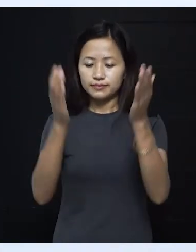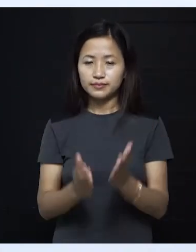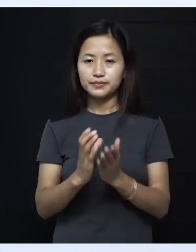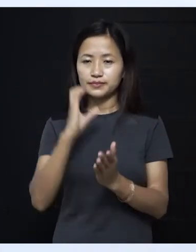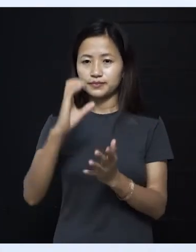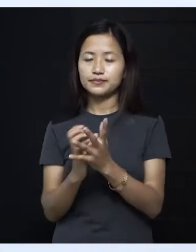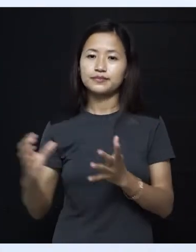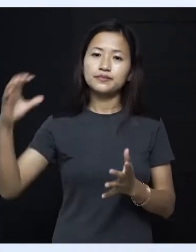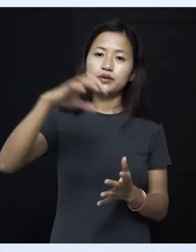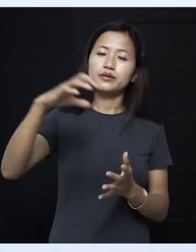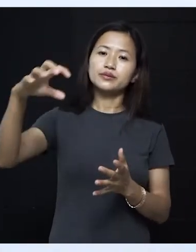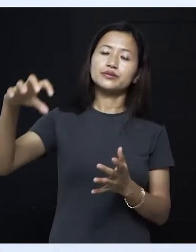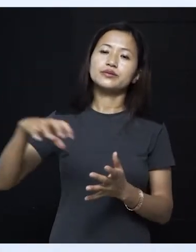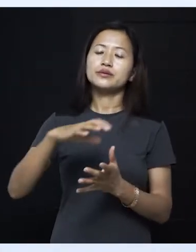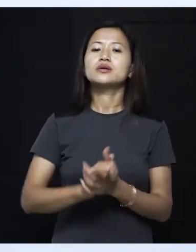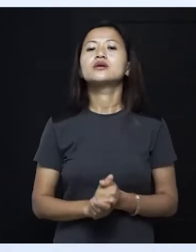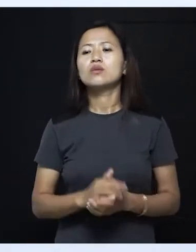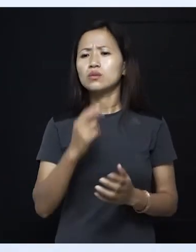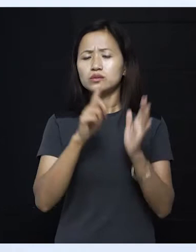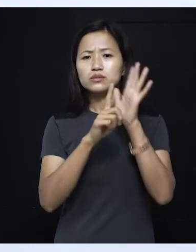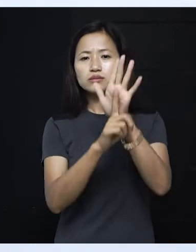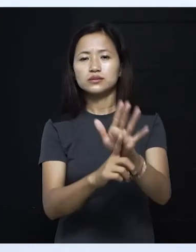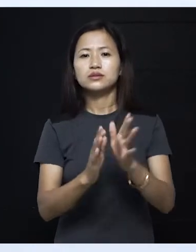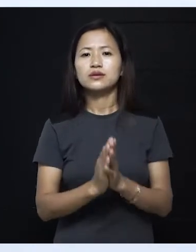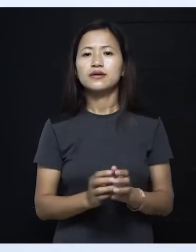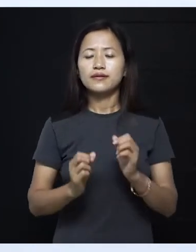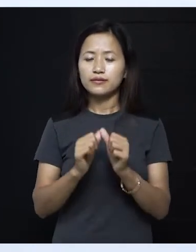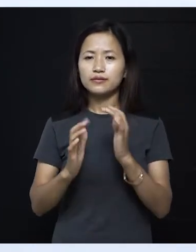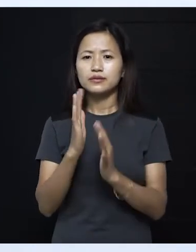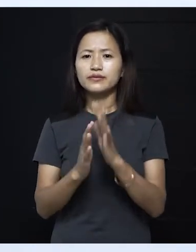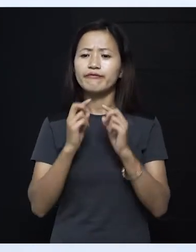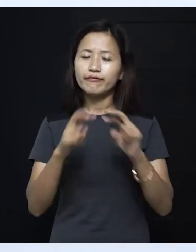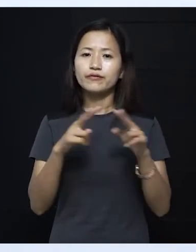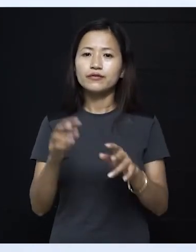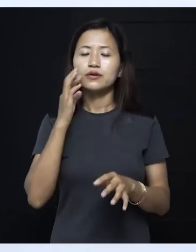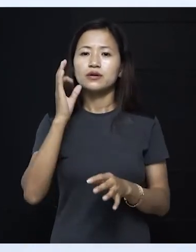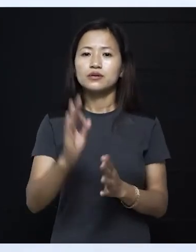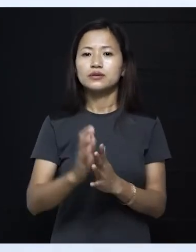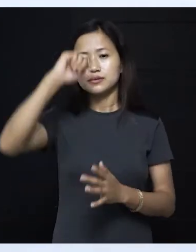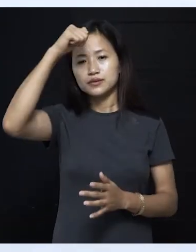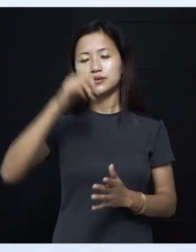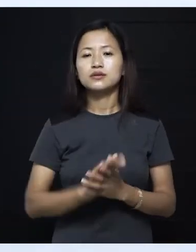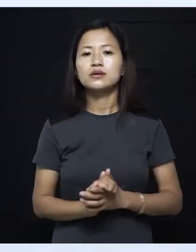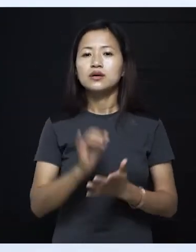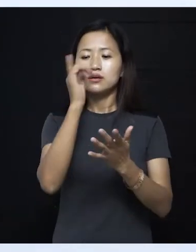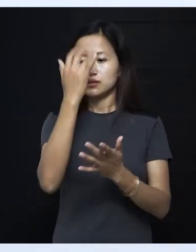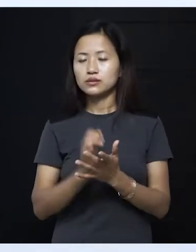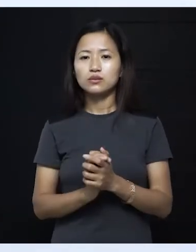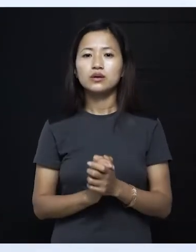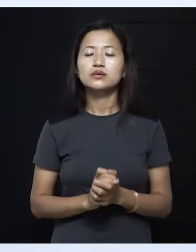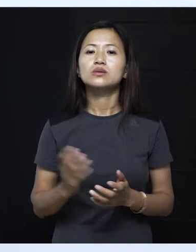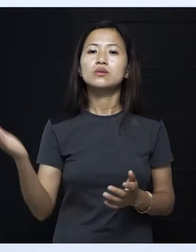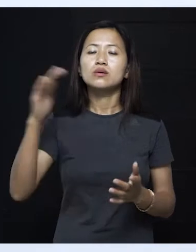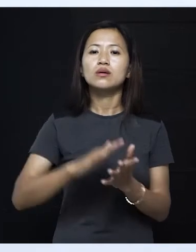through this, all these shows that agriculture is very, very important for India, and that is why it is also